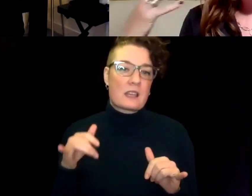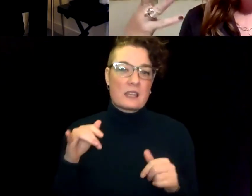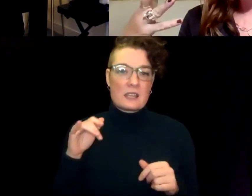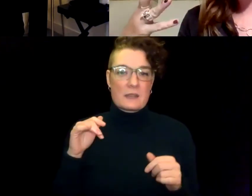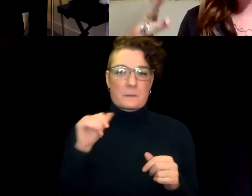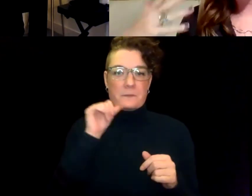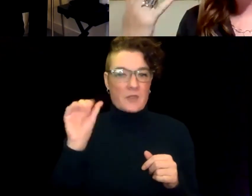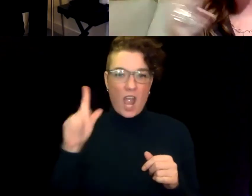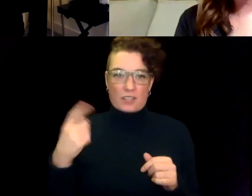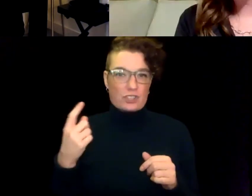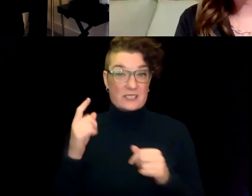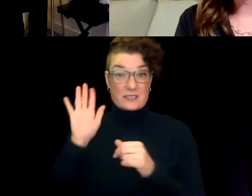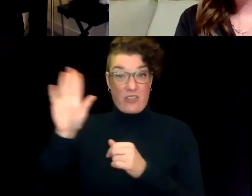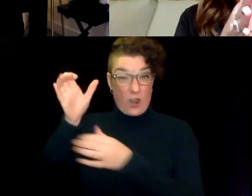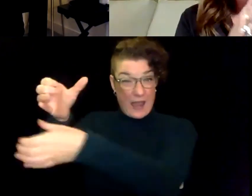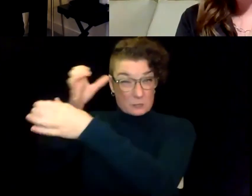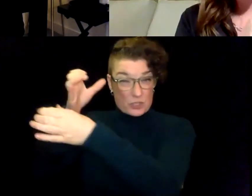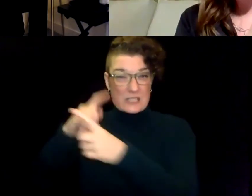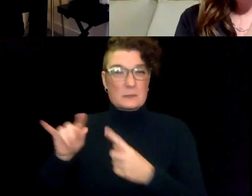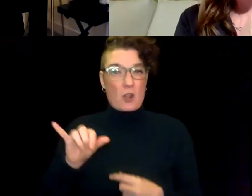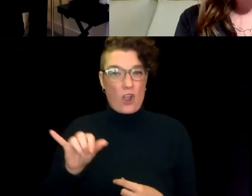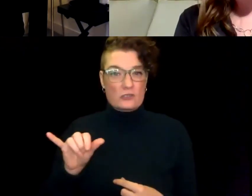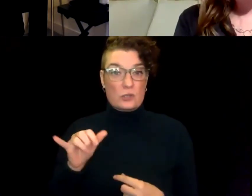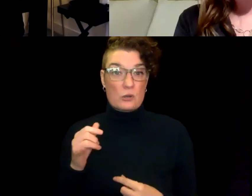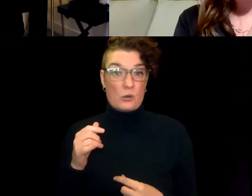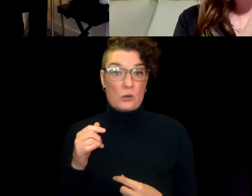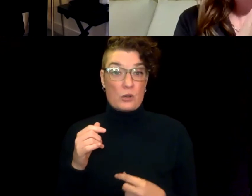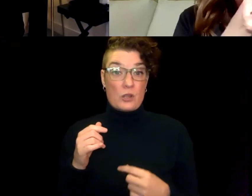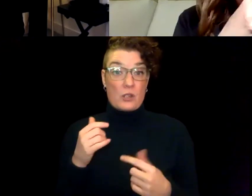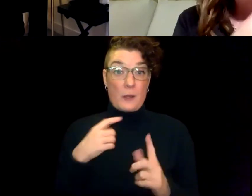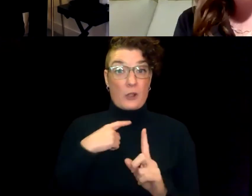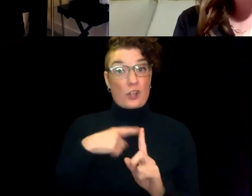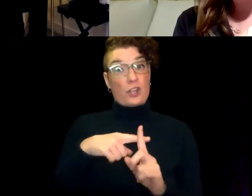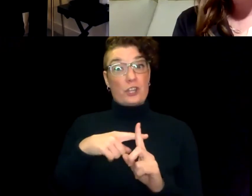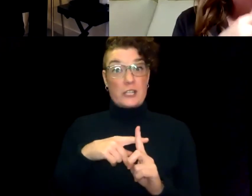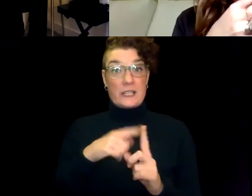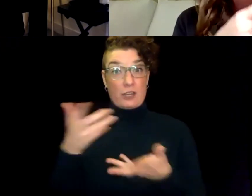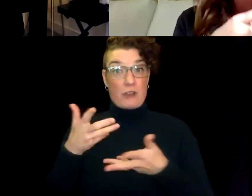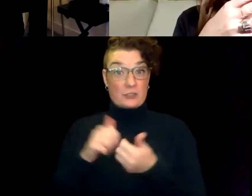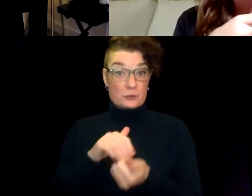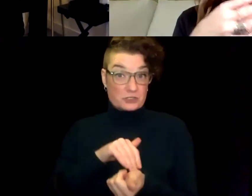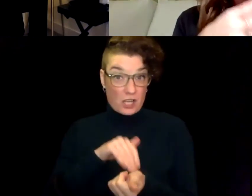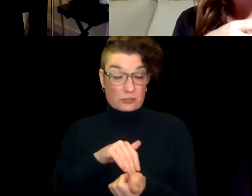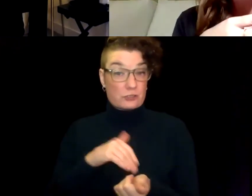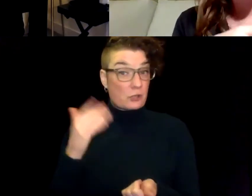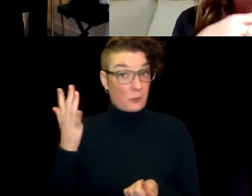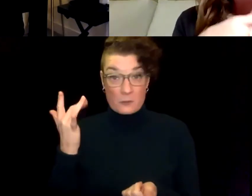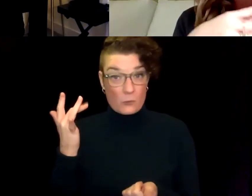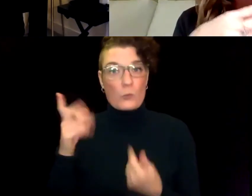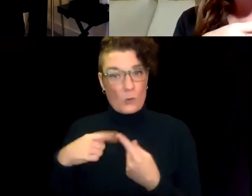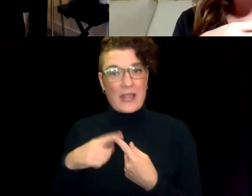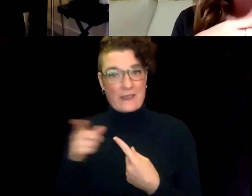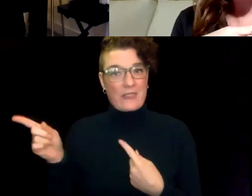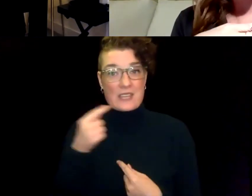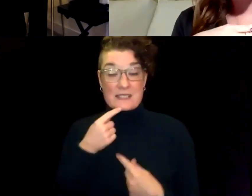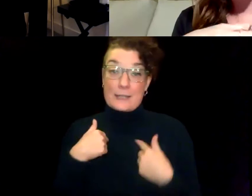it's not just expertise. What has made the good doctor interactions positive is that they say, I